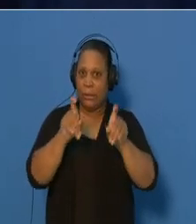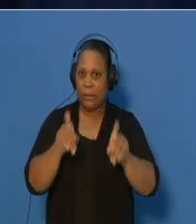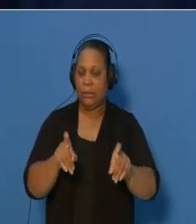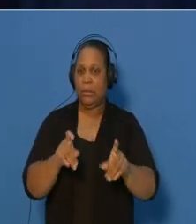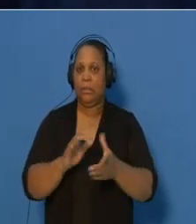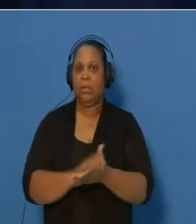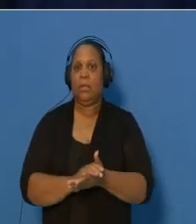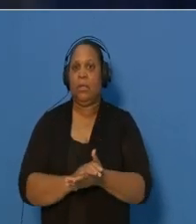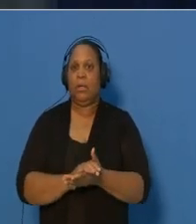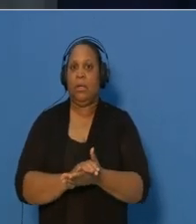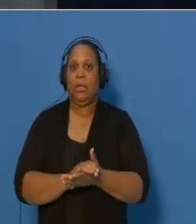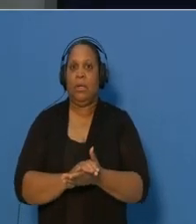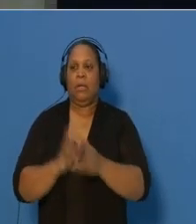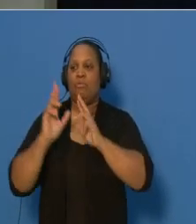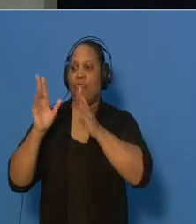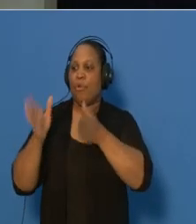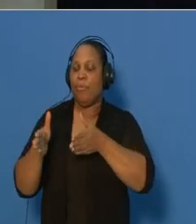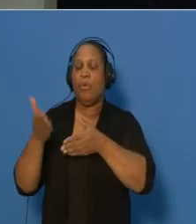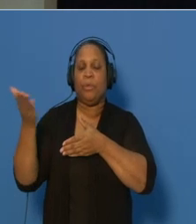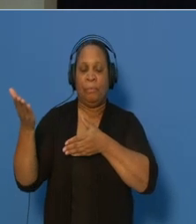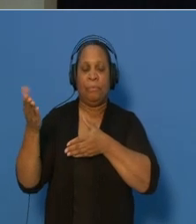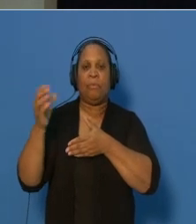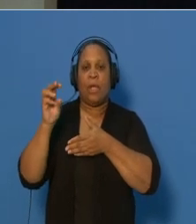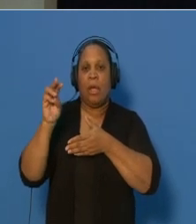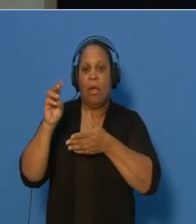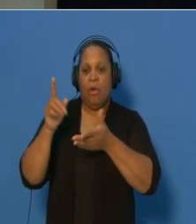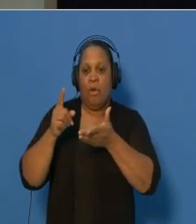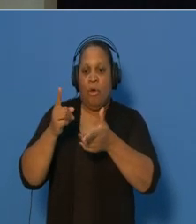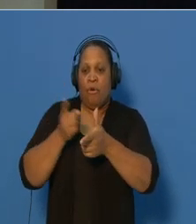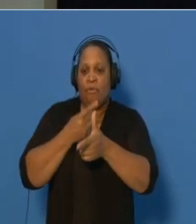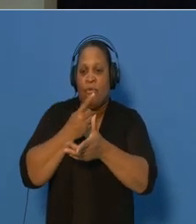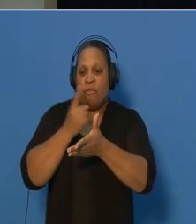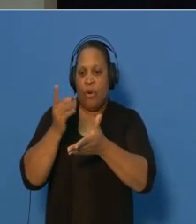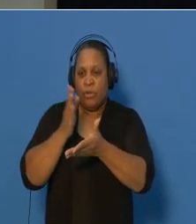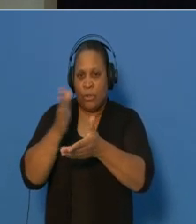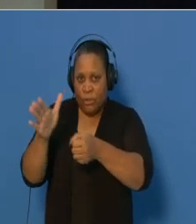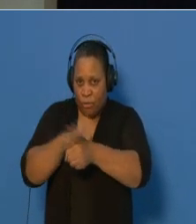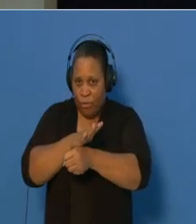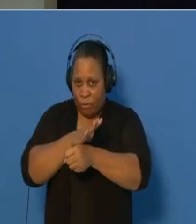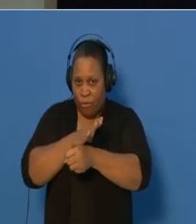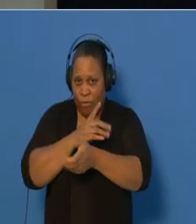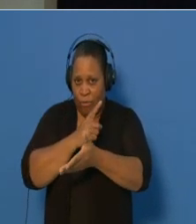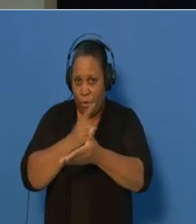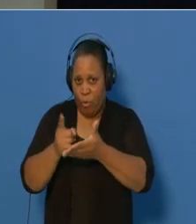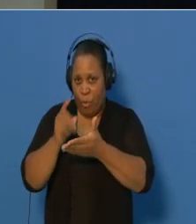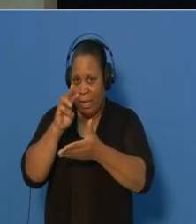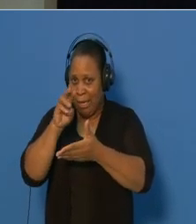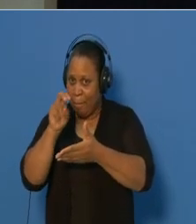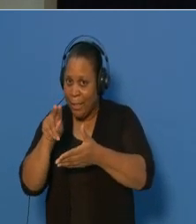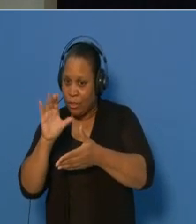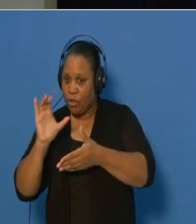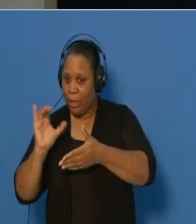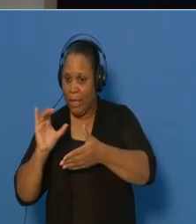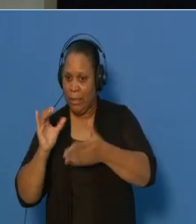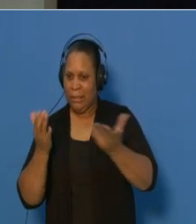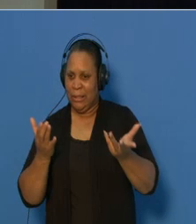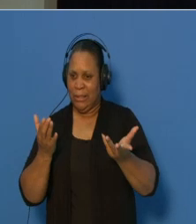Mr. Keynes, being the first full week of the alphabet